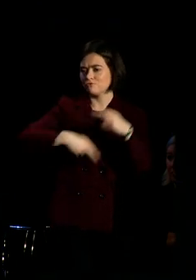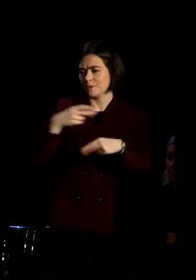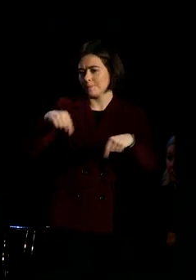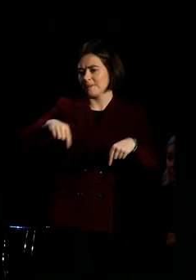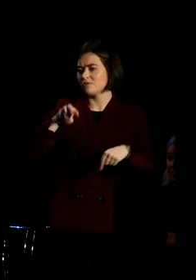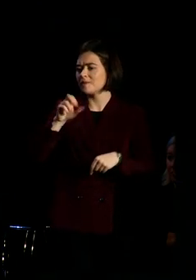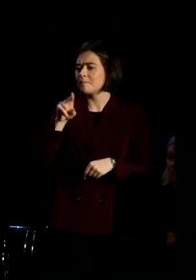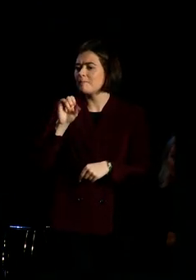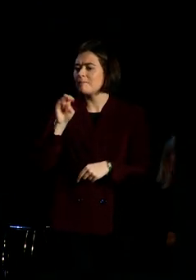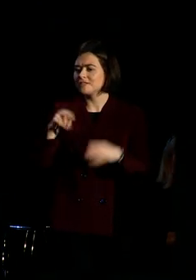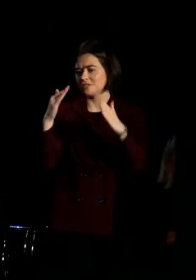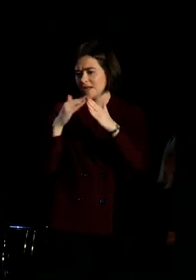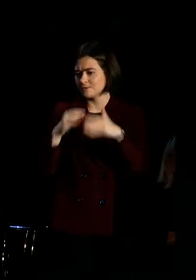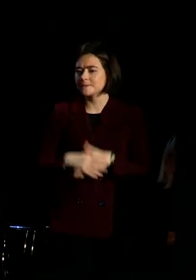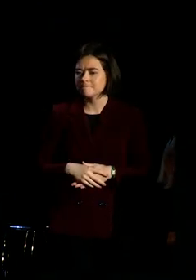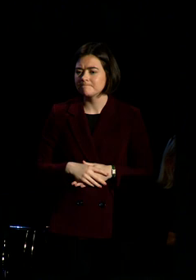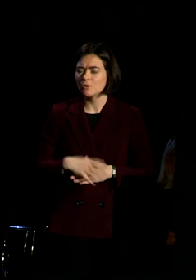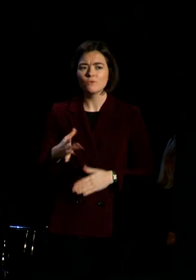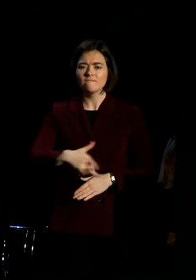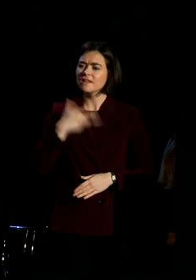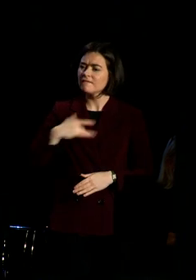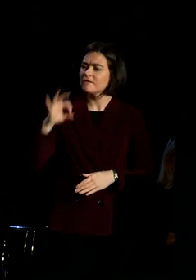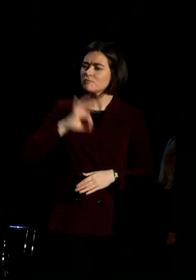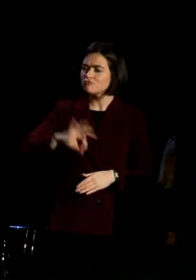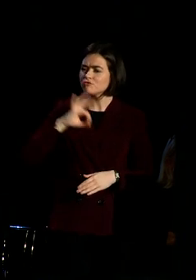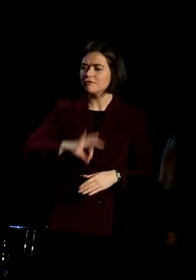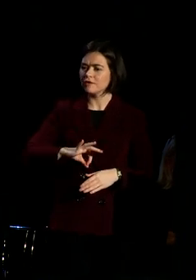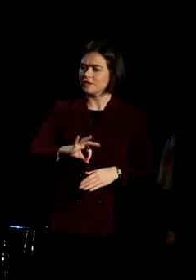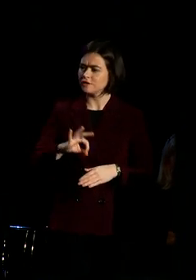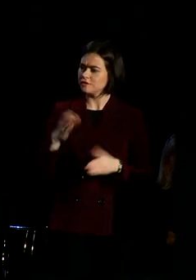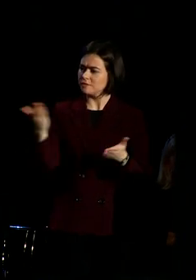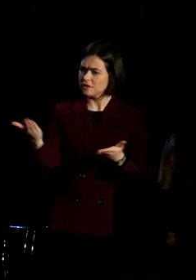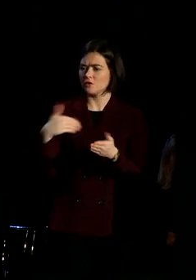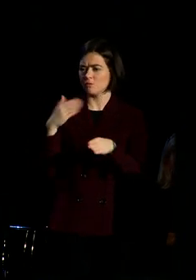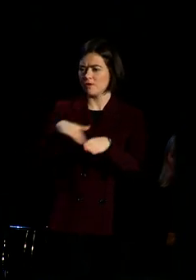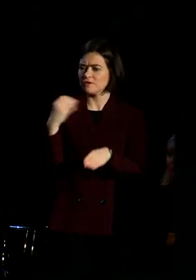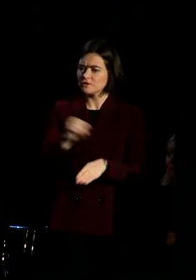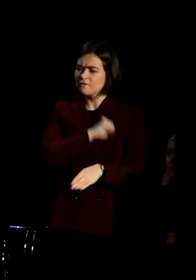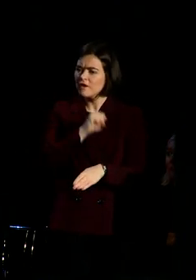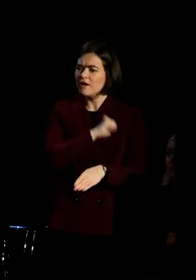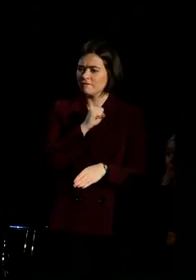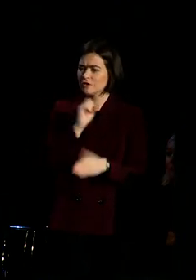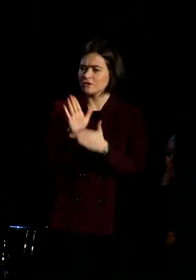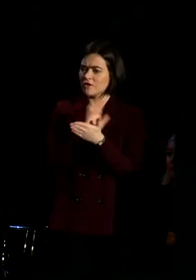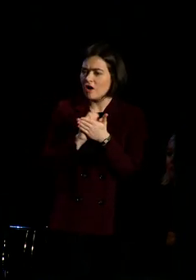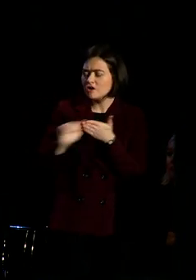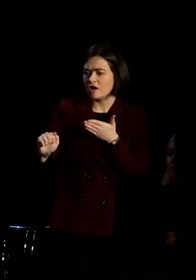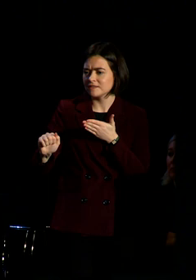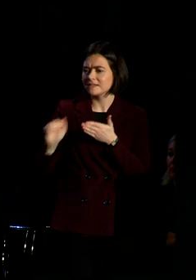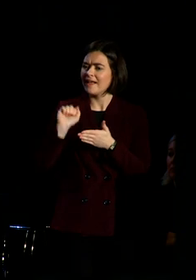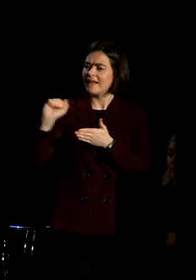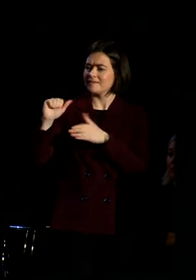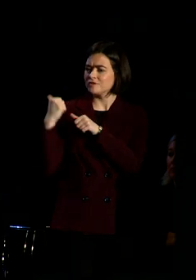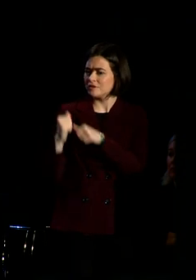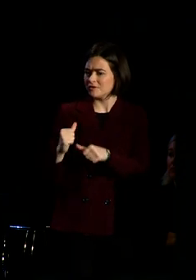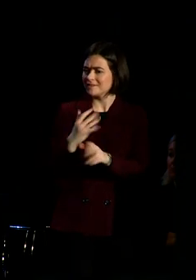House. We feel privileged to be among the survivors of the Holocaust and the descendants of